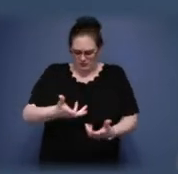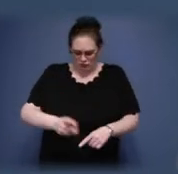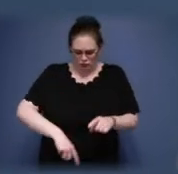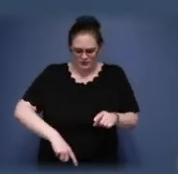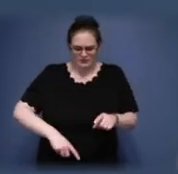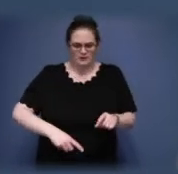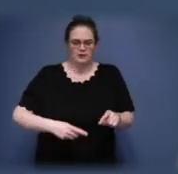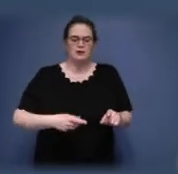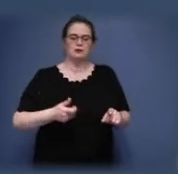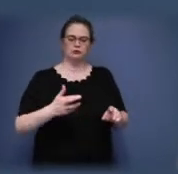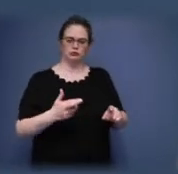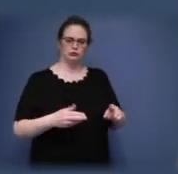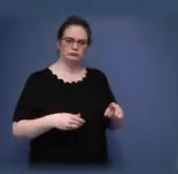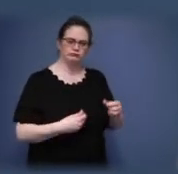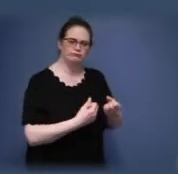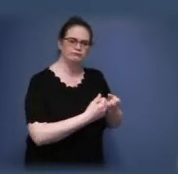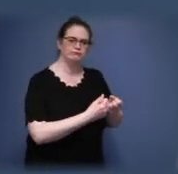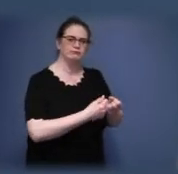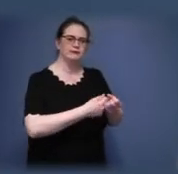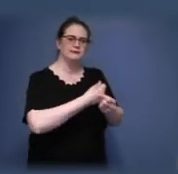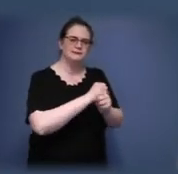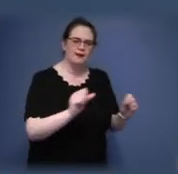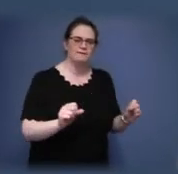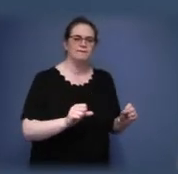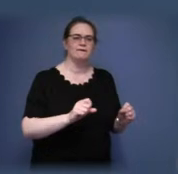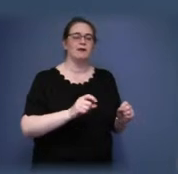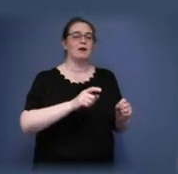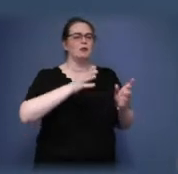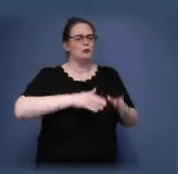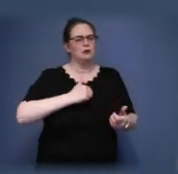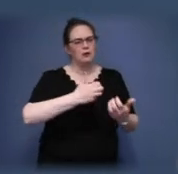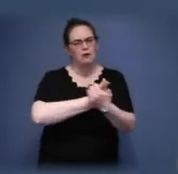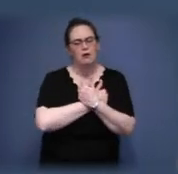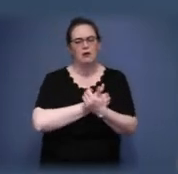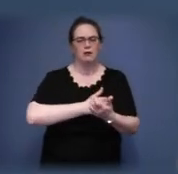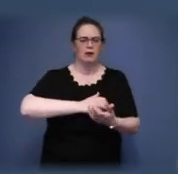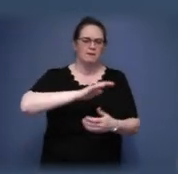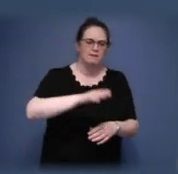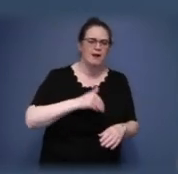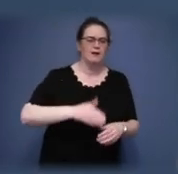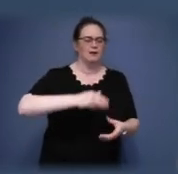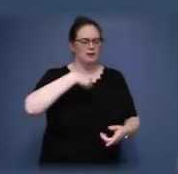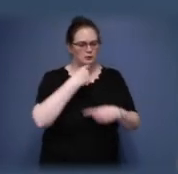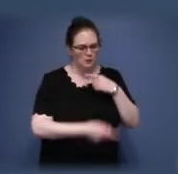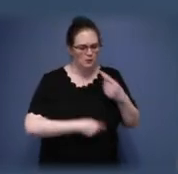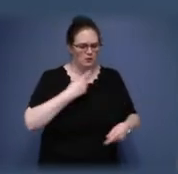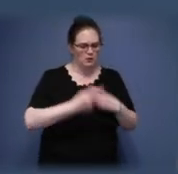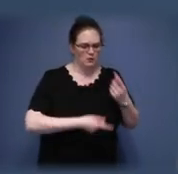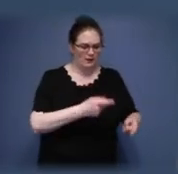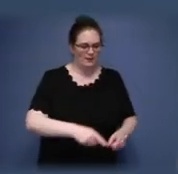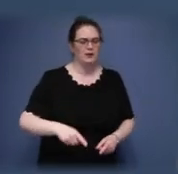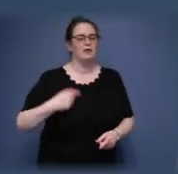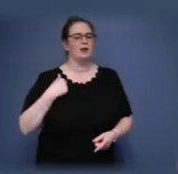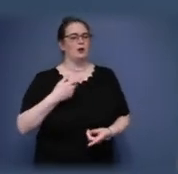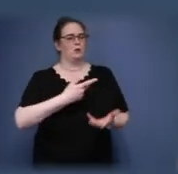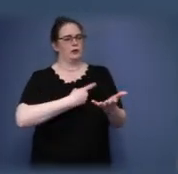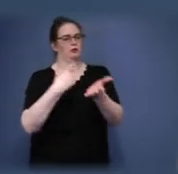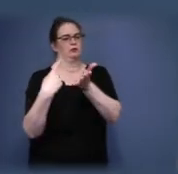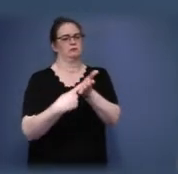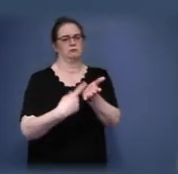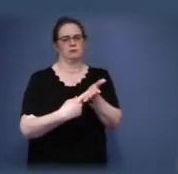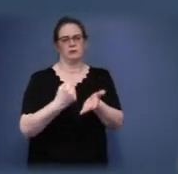her feel safe, and she hugged Ginger, and she petted Ginger, and she told Ginger what was happening, and then we were able to process it